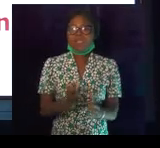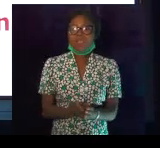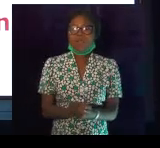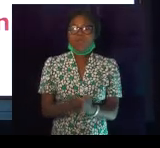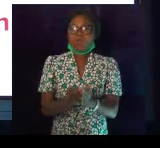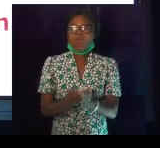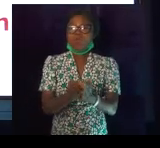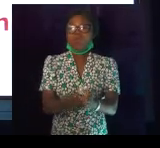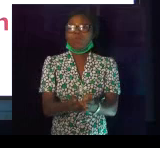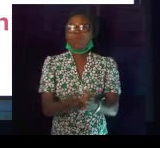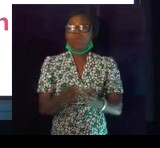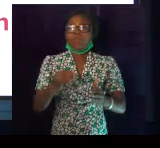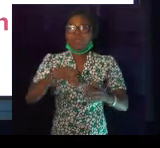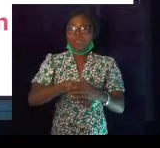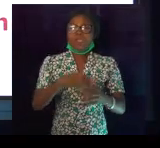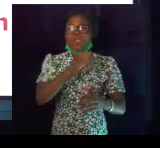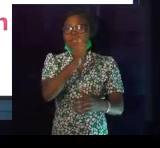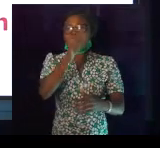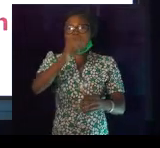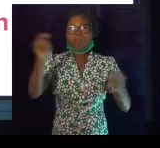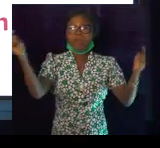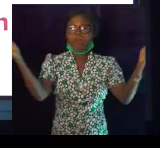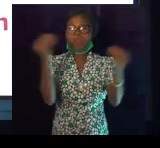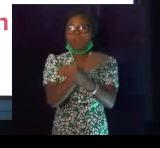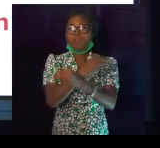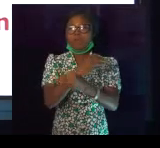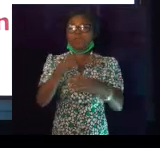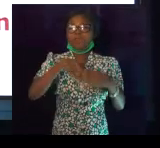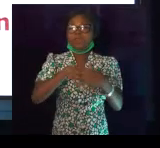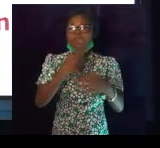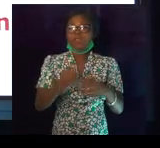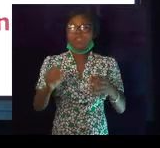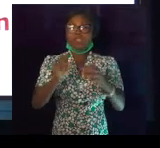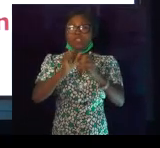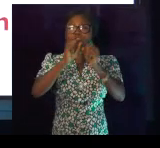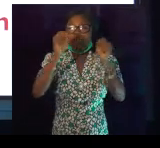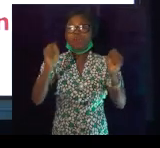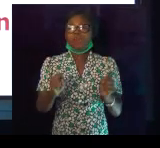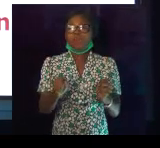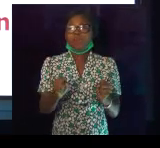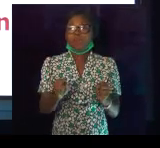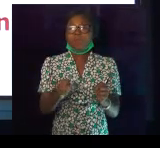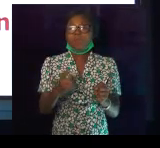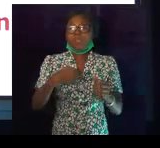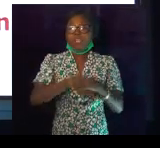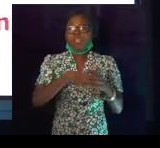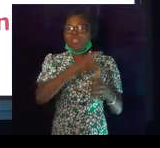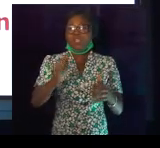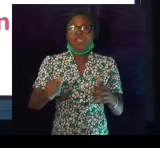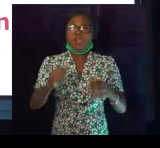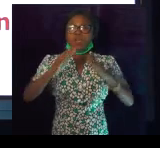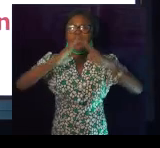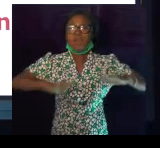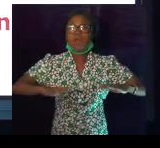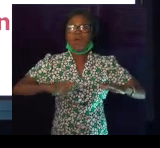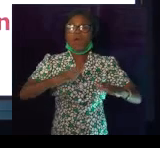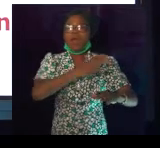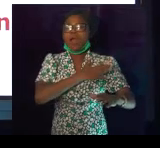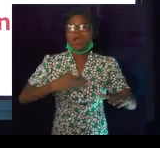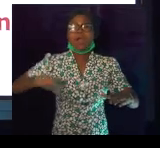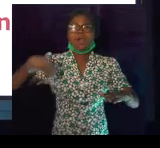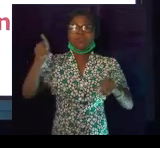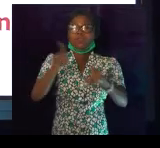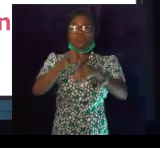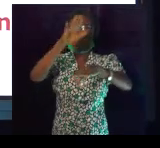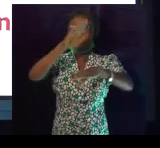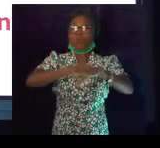a boat, in an office, in a shop, in a house,